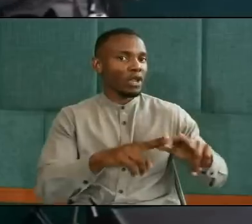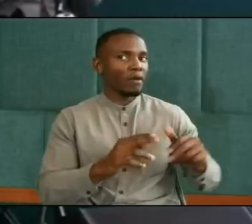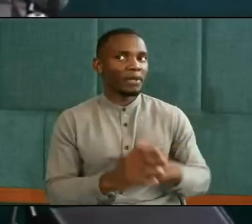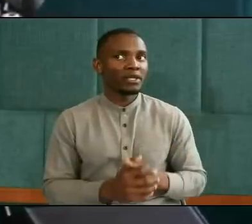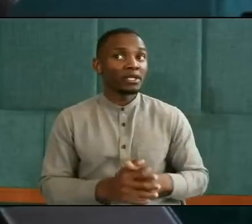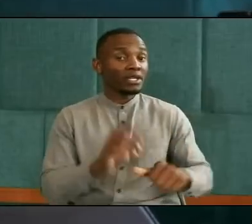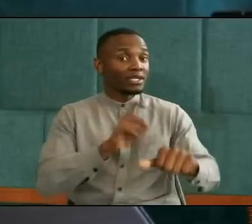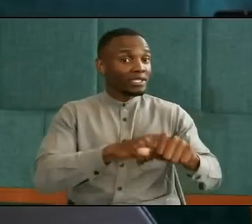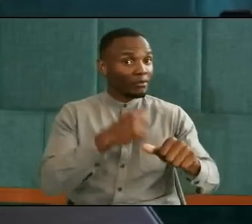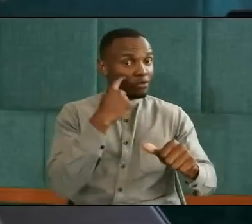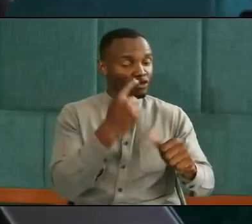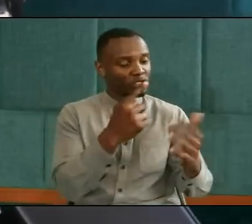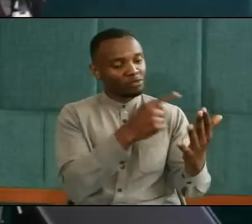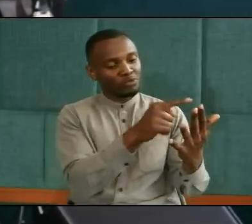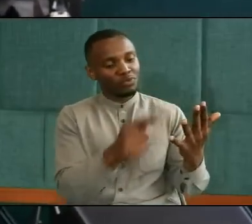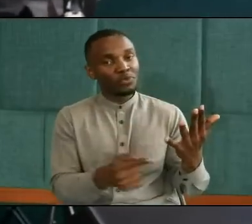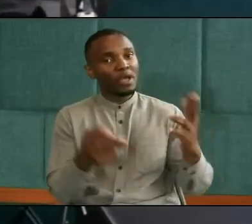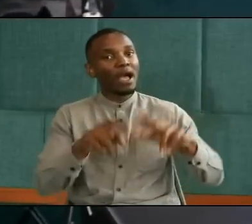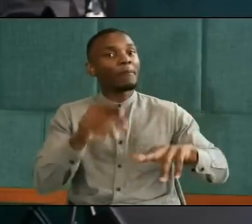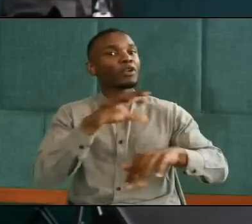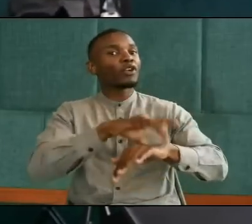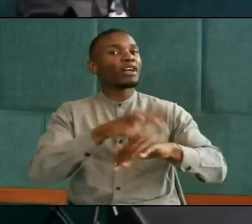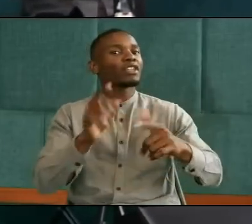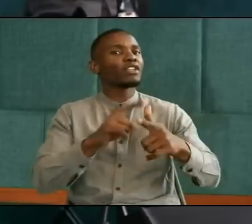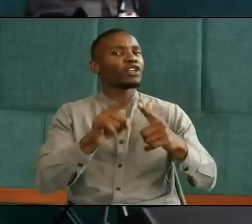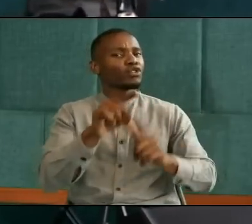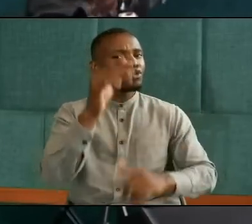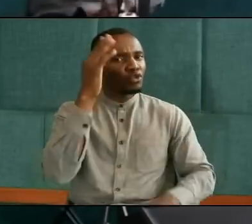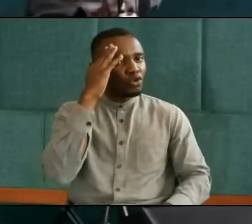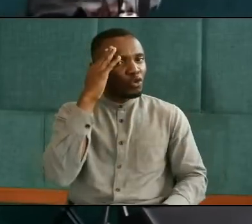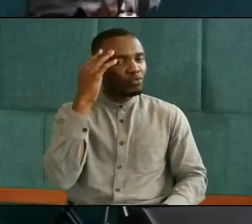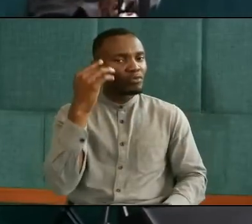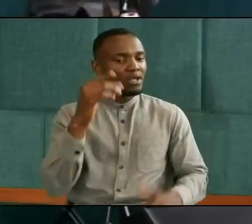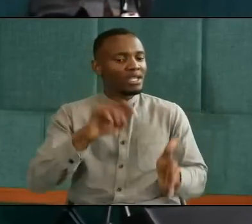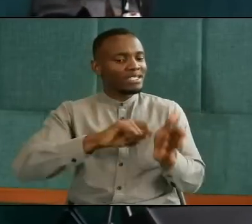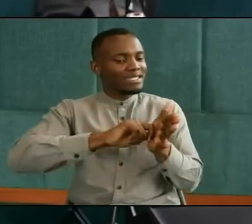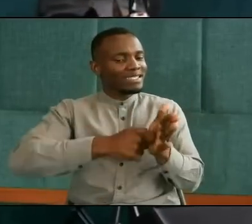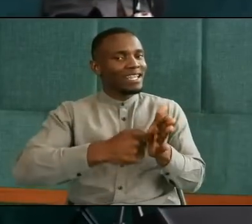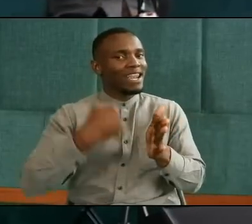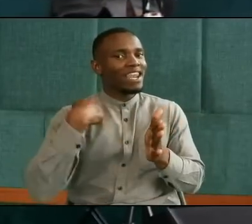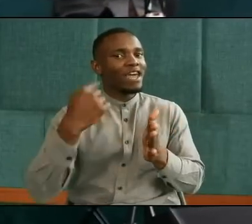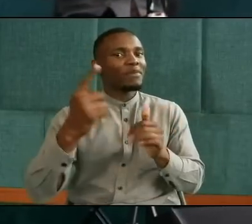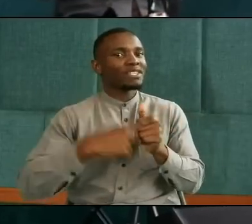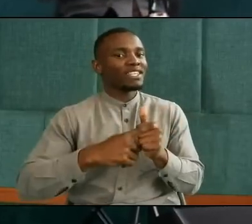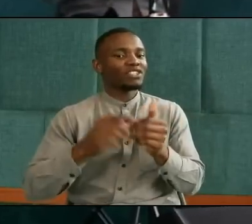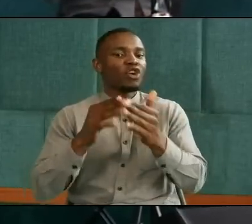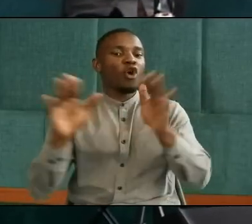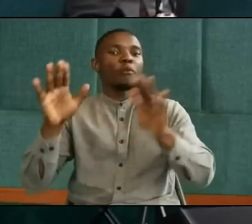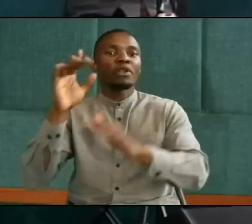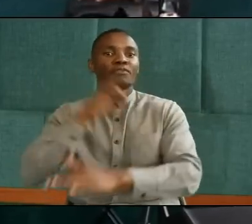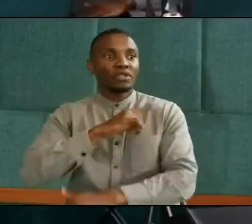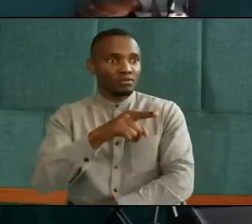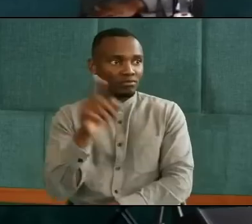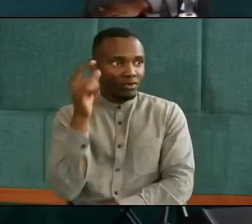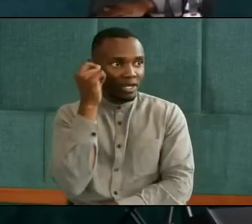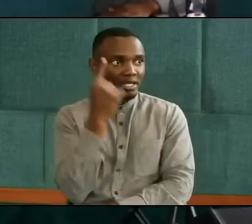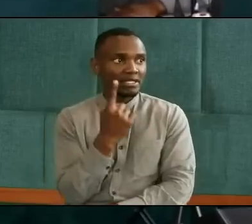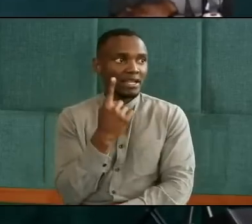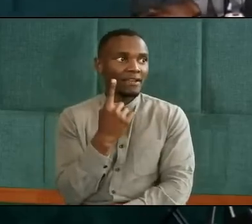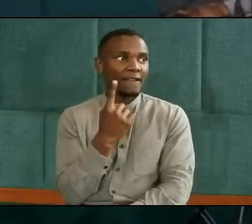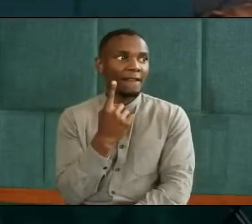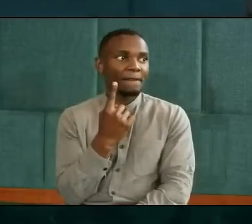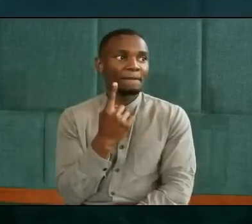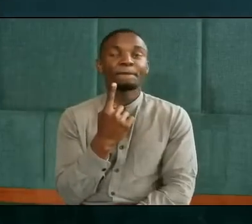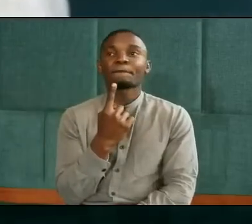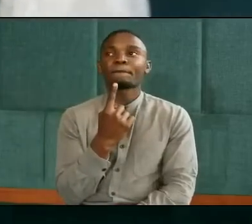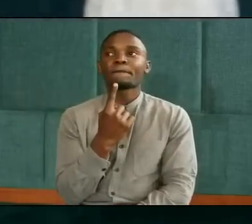When you see them happen on earth, then you know that seal number 6 has opened in heaven. Is the church with me? Yes, you